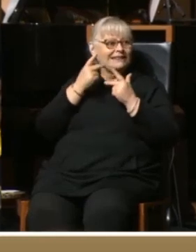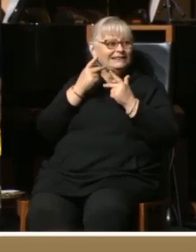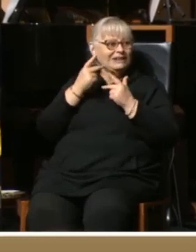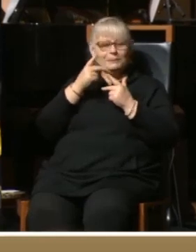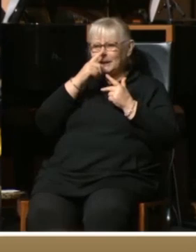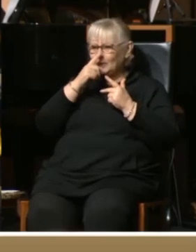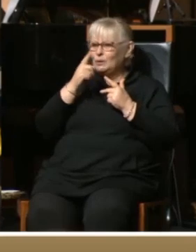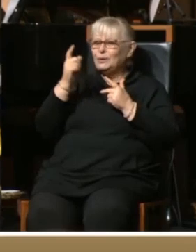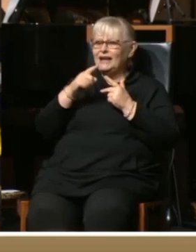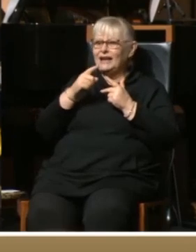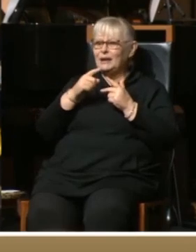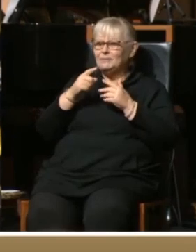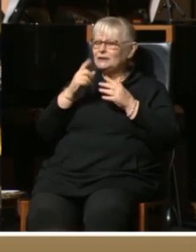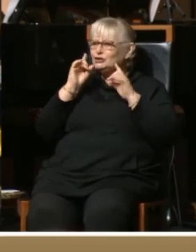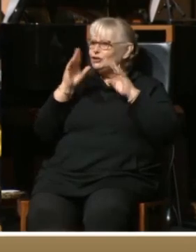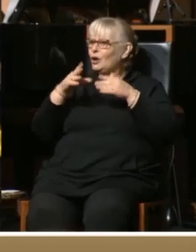people who conduct the visitors.